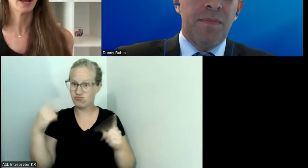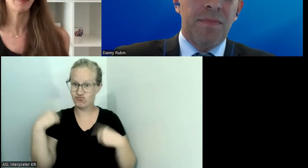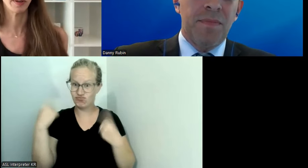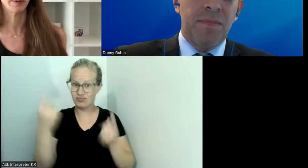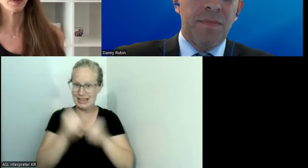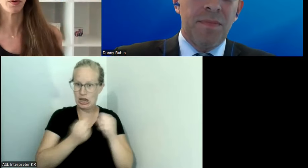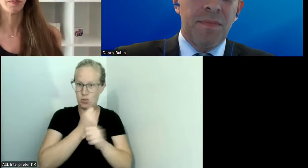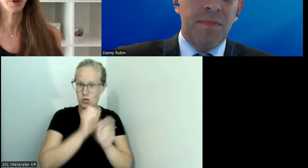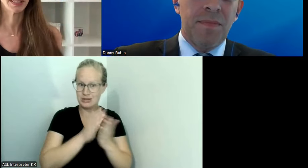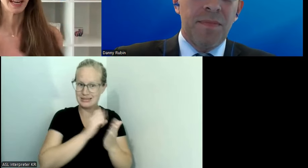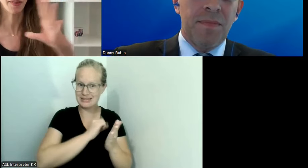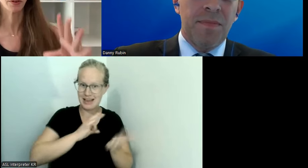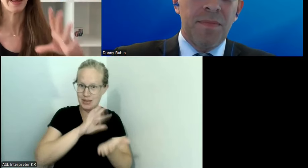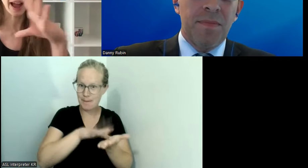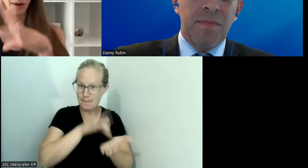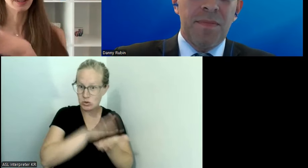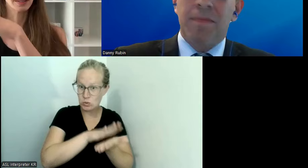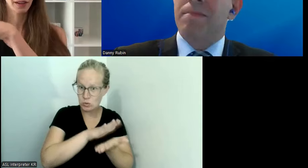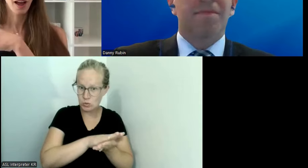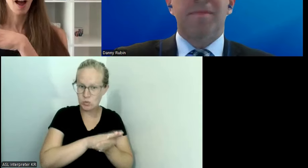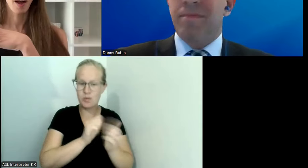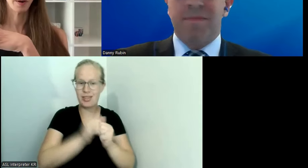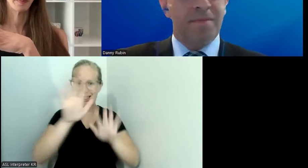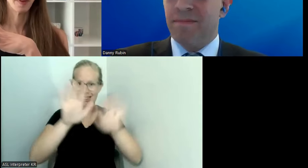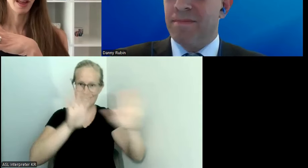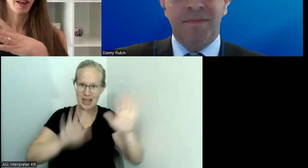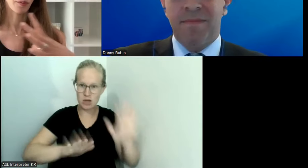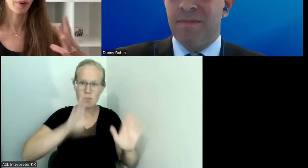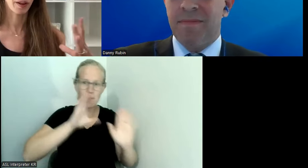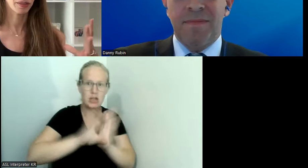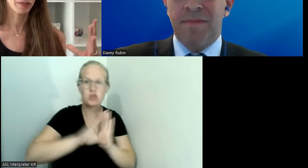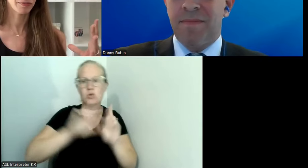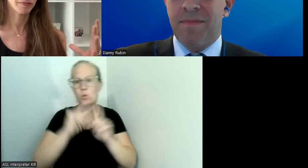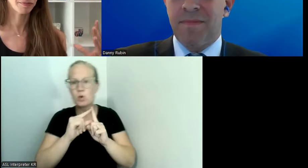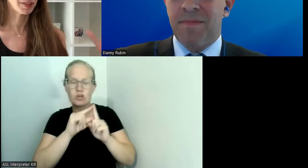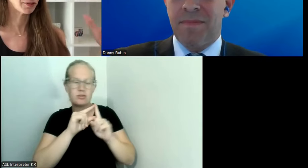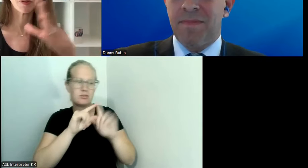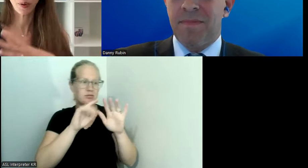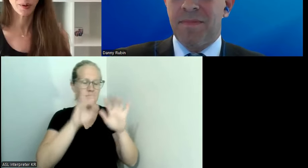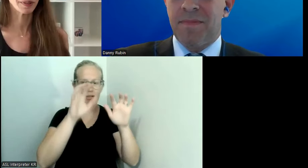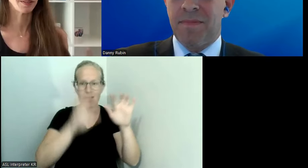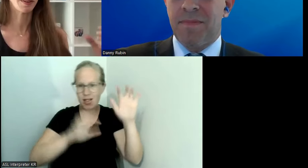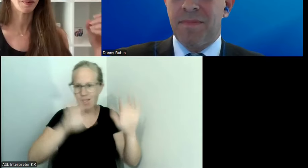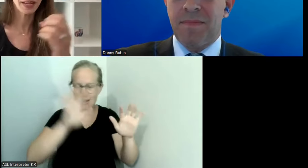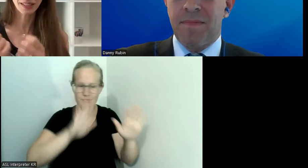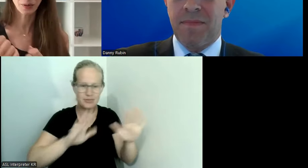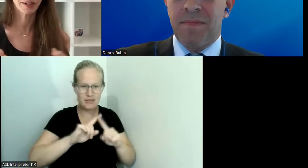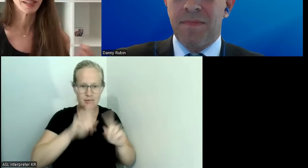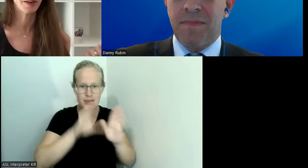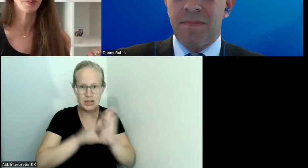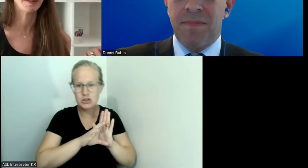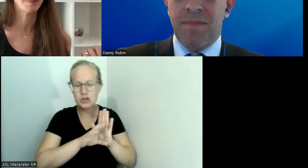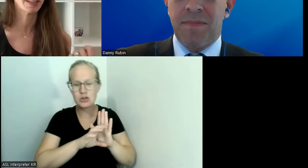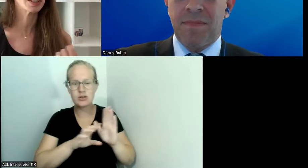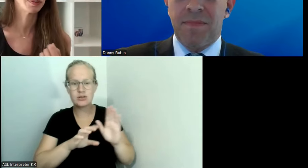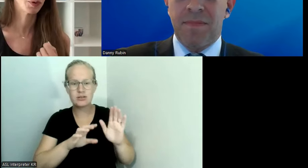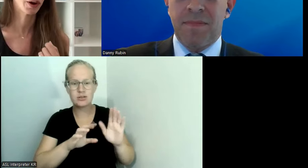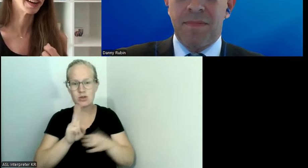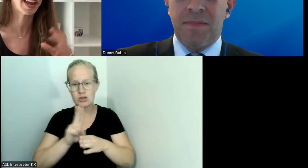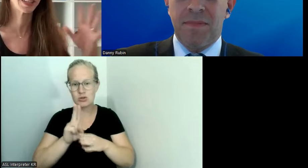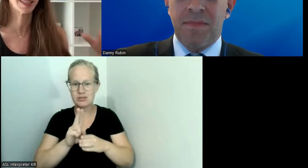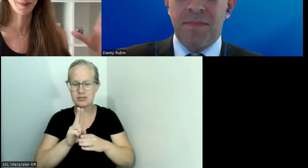yearbook staff in middle school, putting together layouts, um, with different photos and piecing the word together. We use